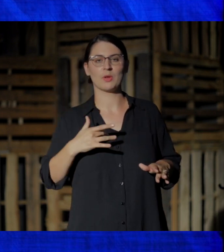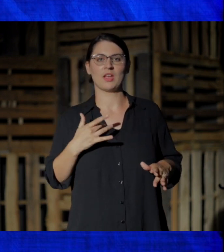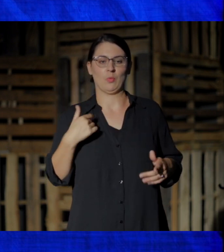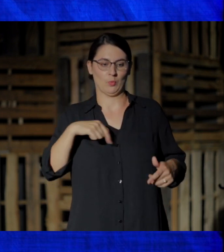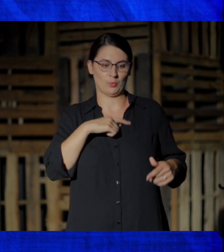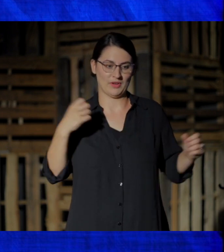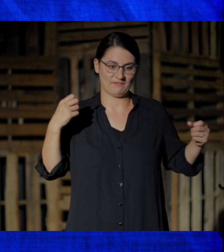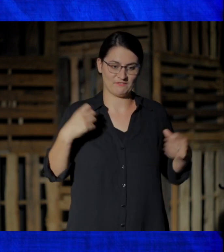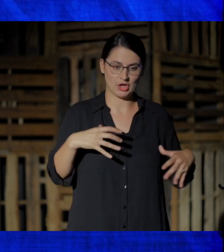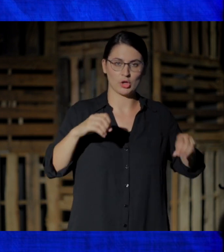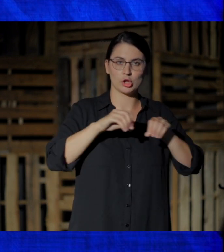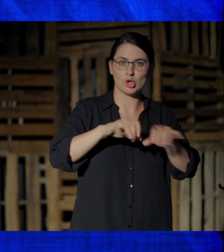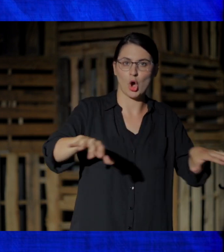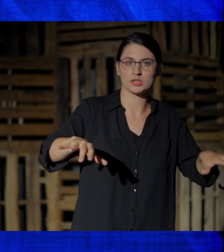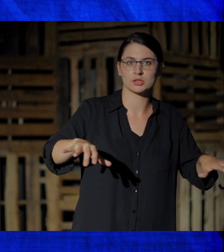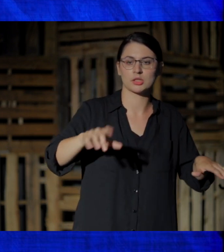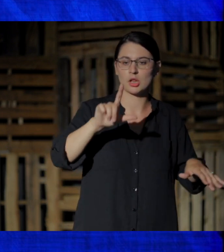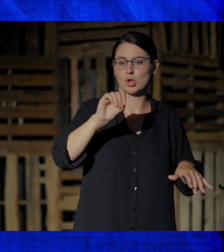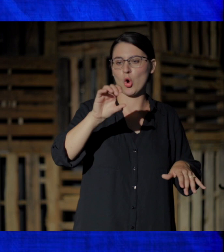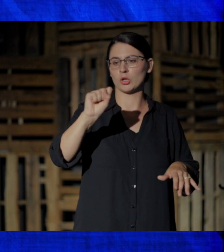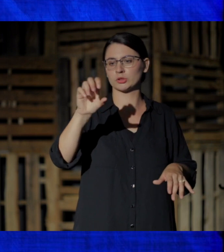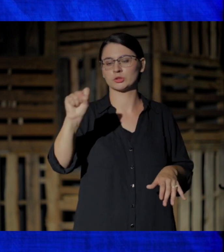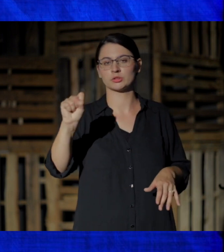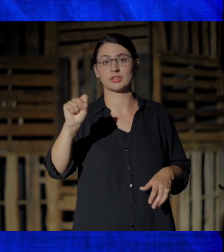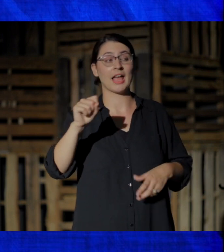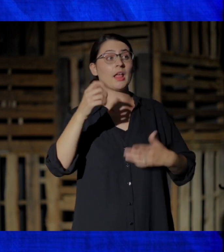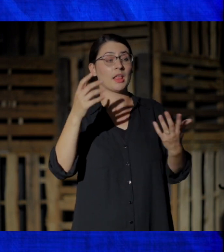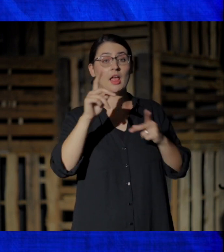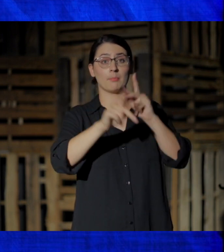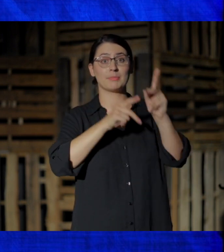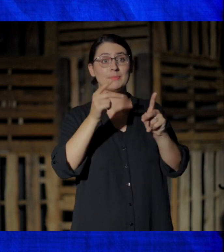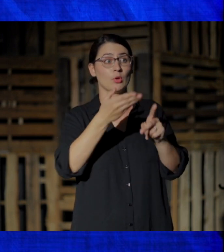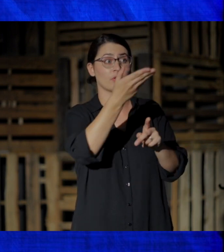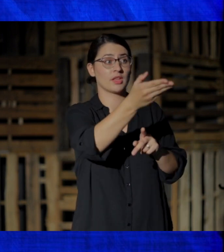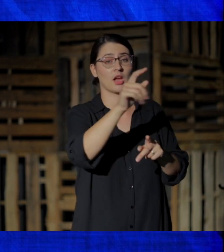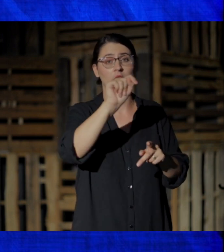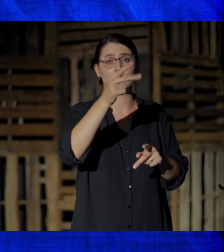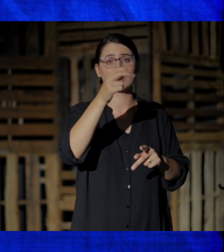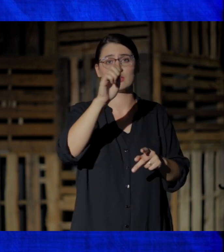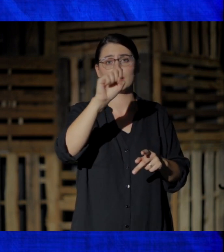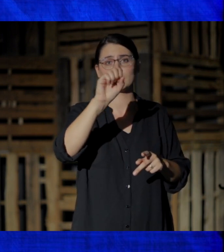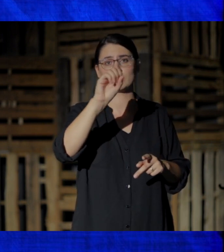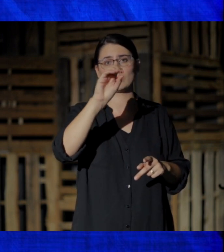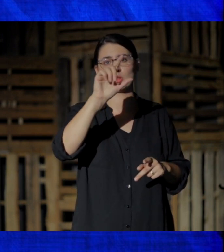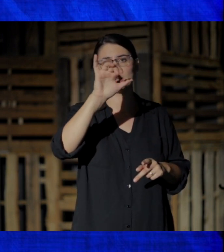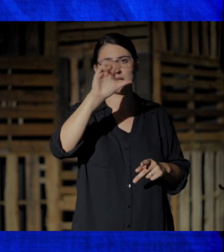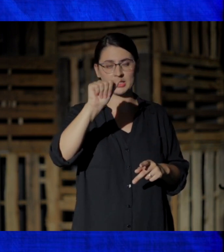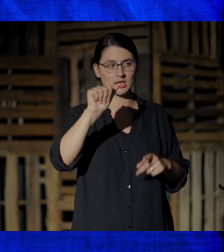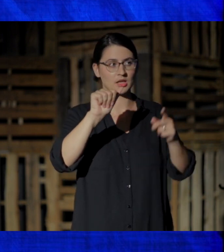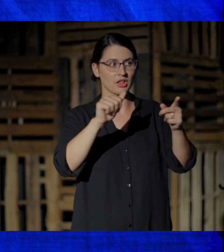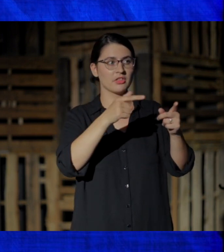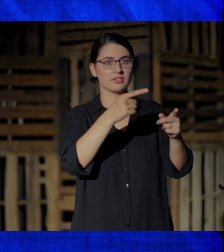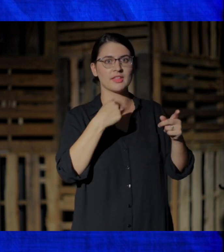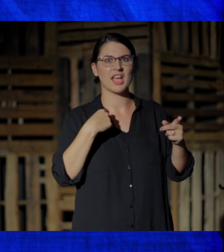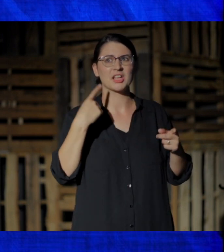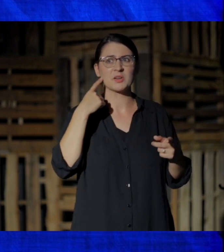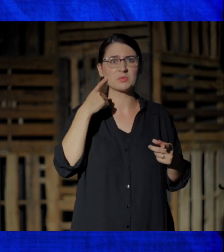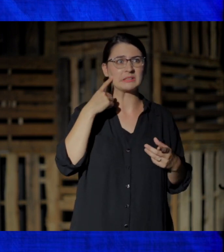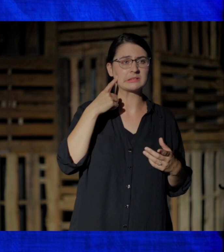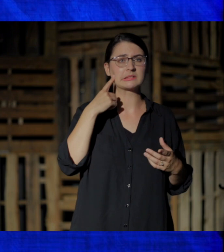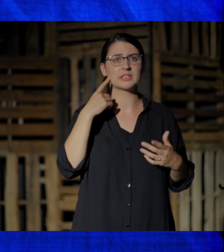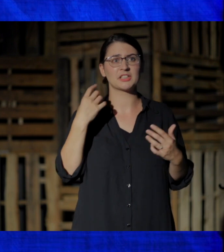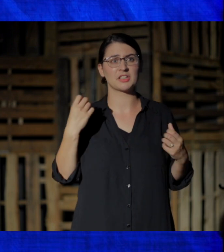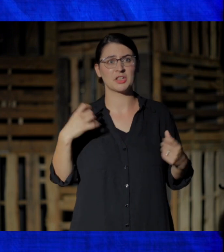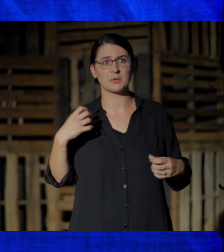were believers at Thessalonica who were worried that in death there would be a loss. I'm going to miss out. Particularly, there was a concept that I'm